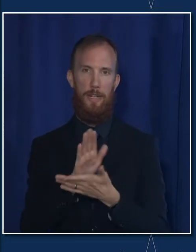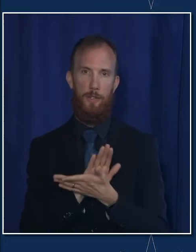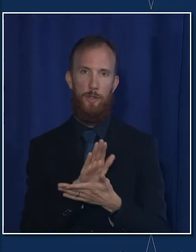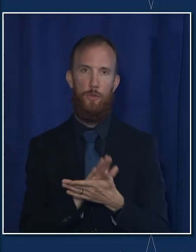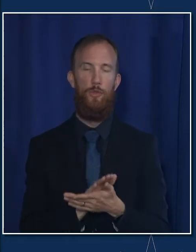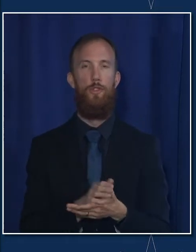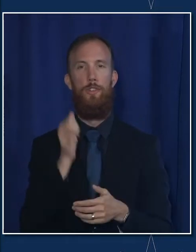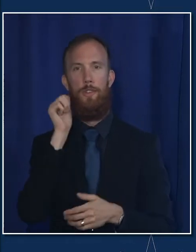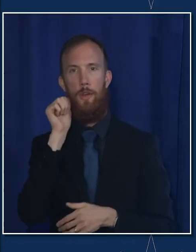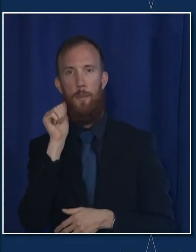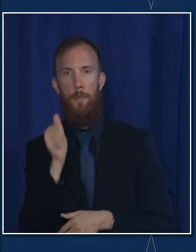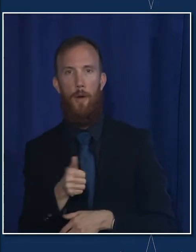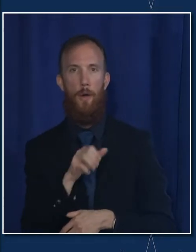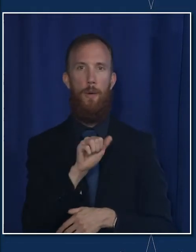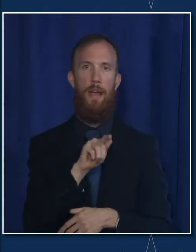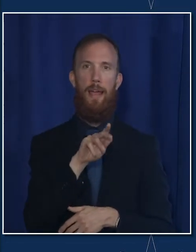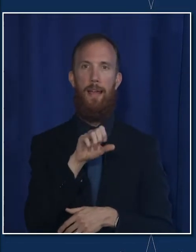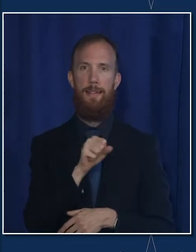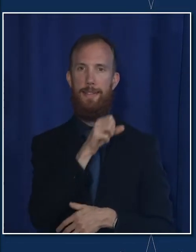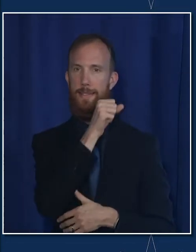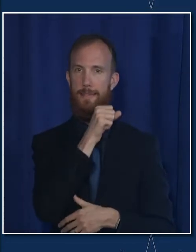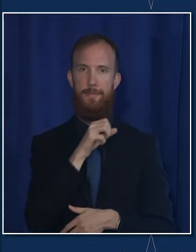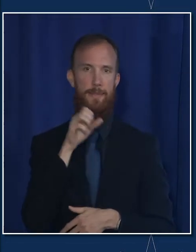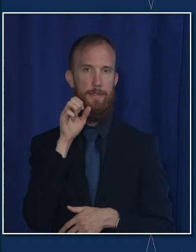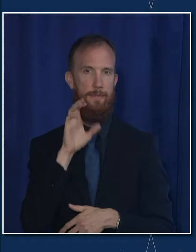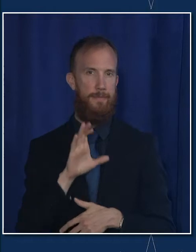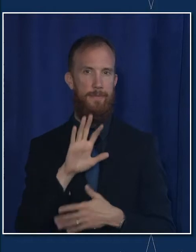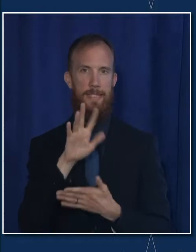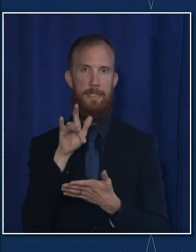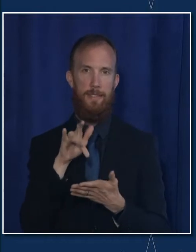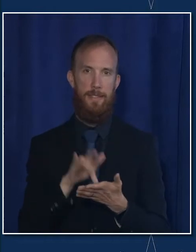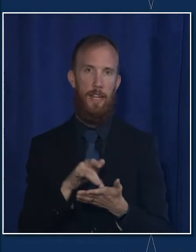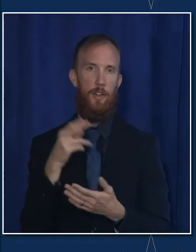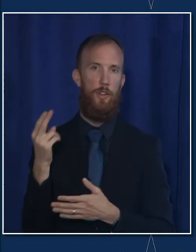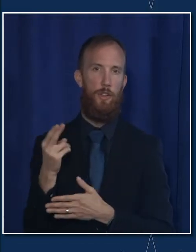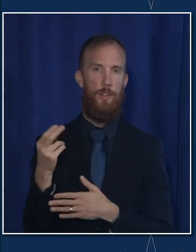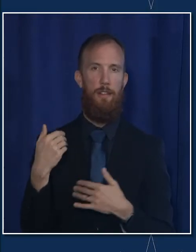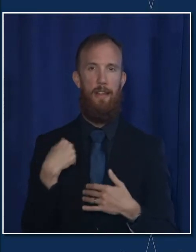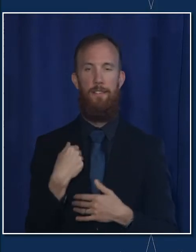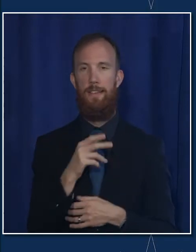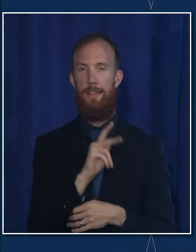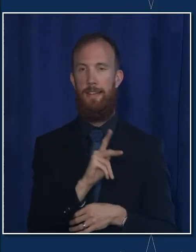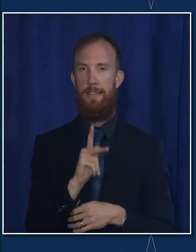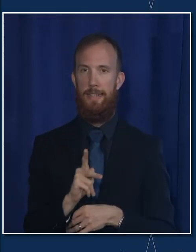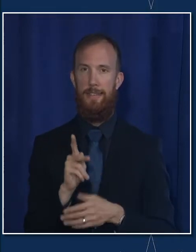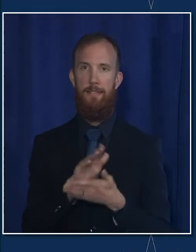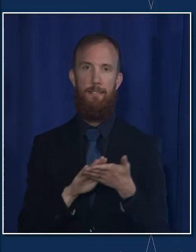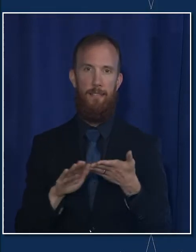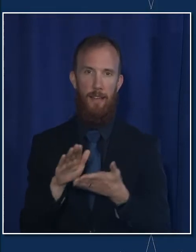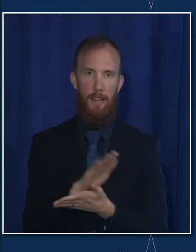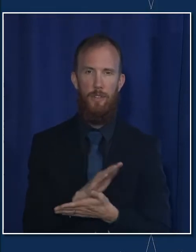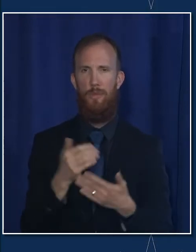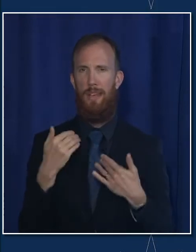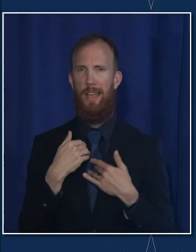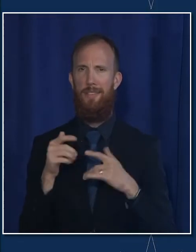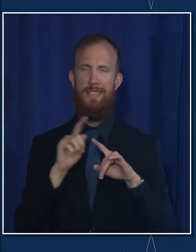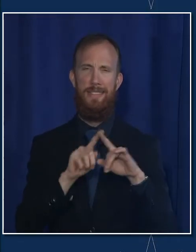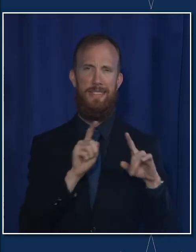Thursday, we're at Kennedy King College. Saturday, we've got another Vax and Relax at Carrie Ellis Salon in Roseland. And there are many more events